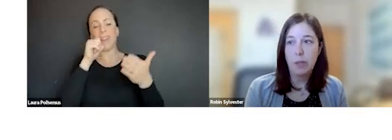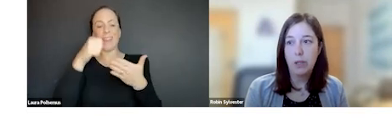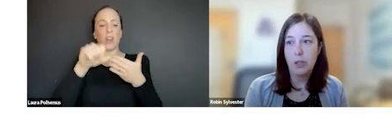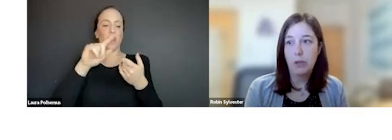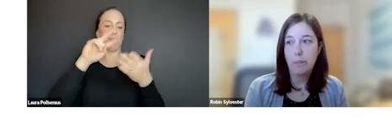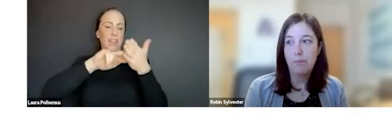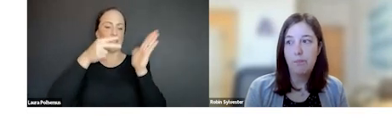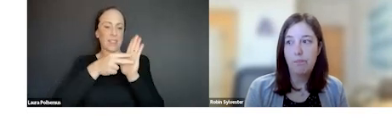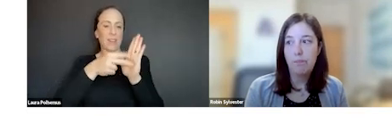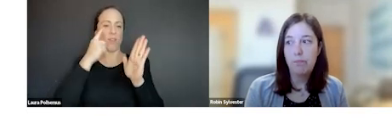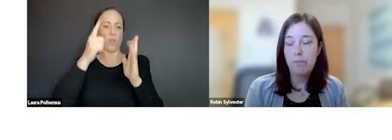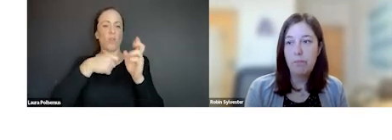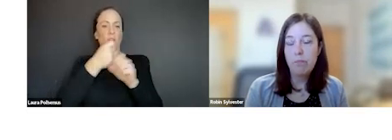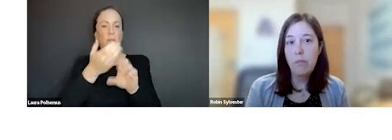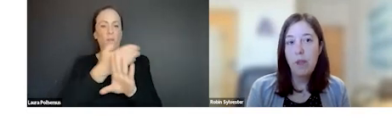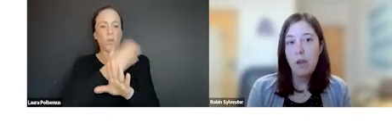accept an application.